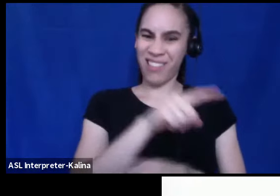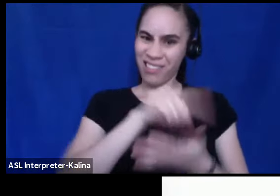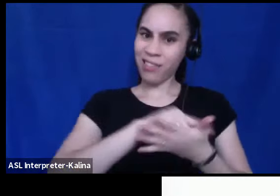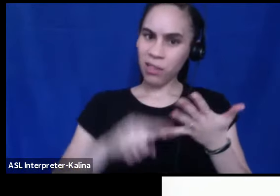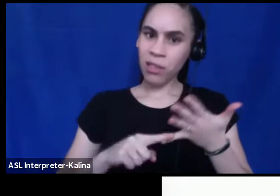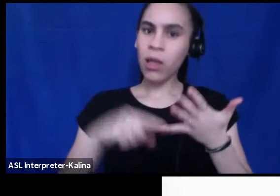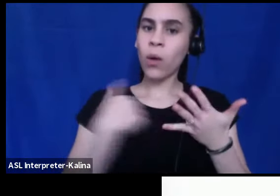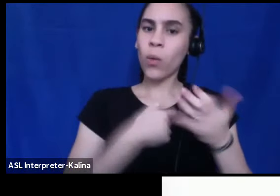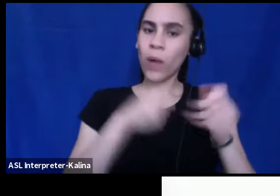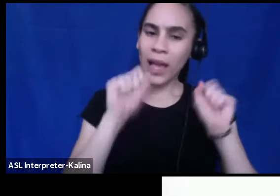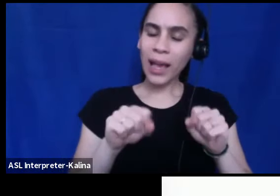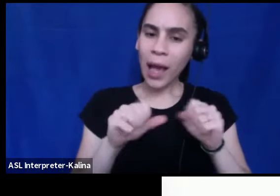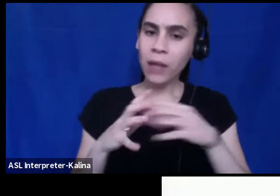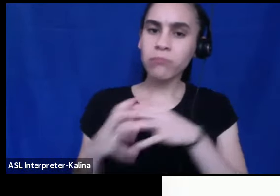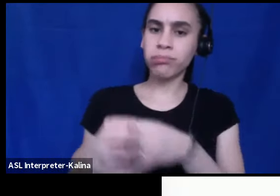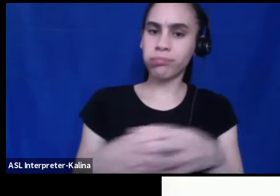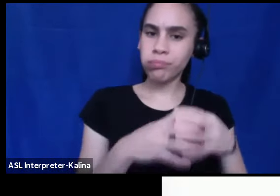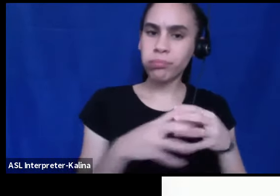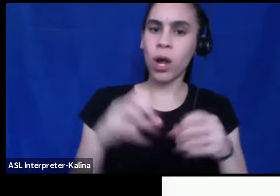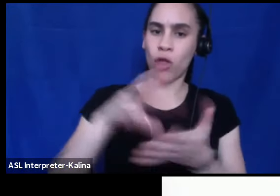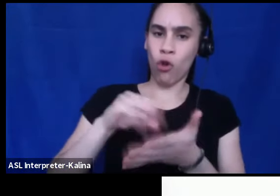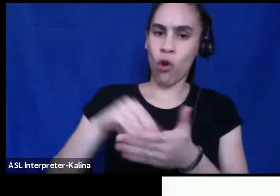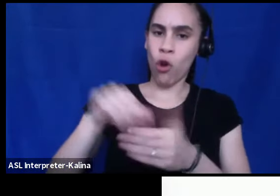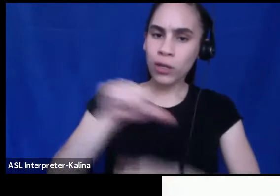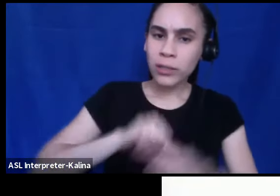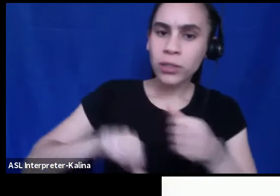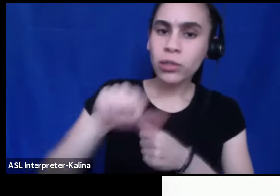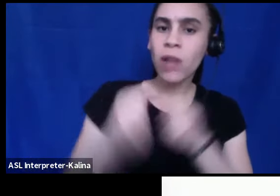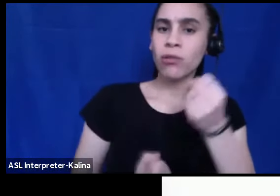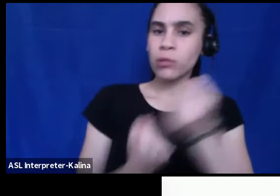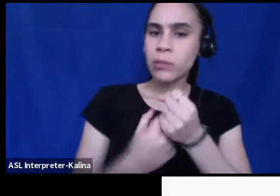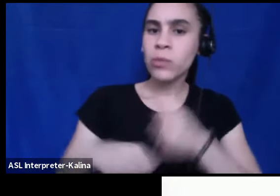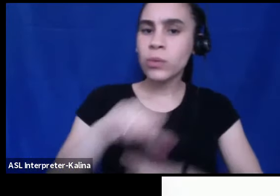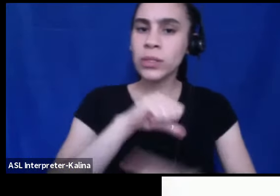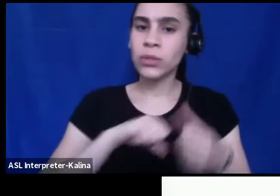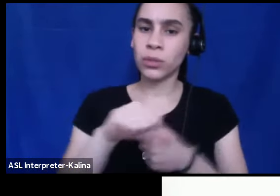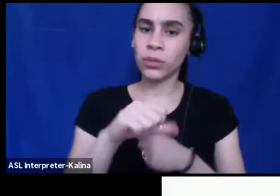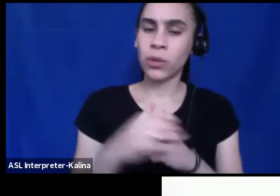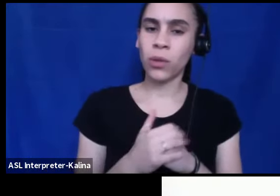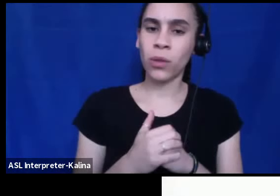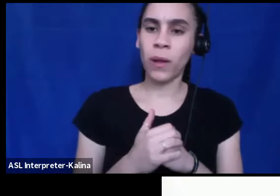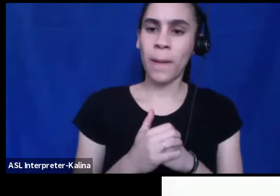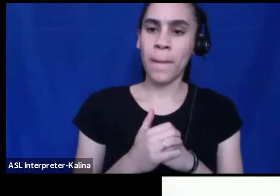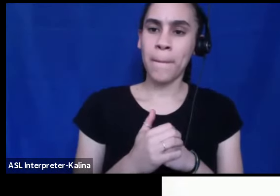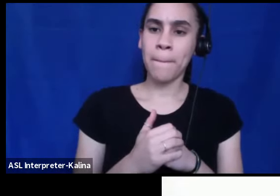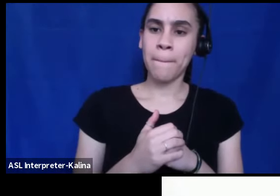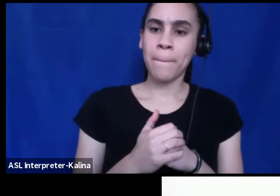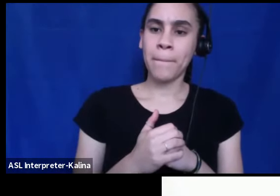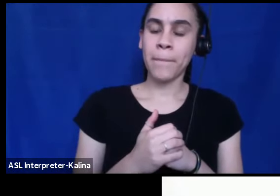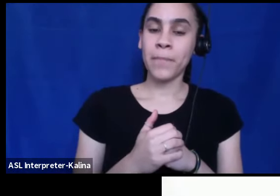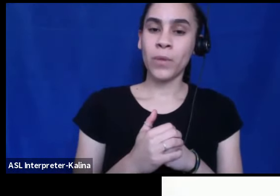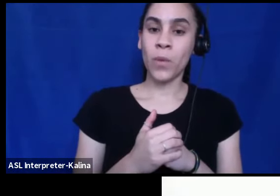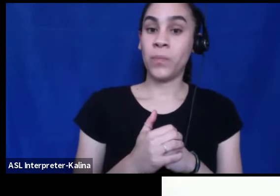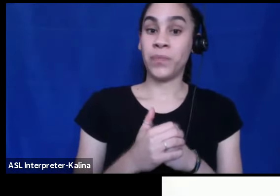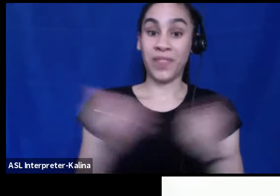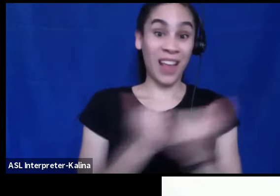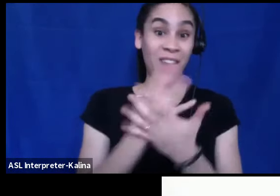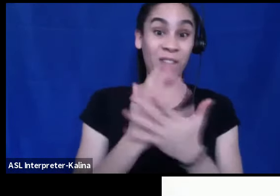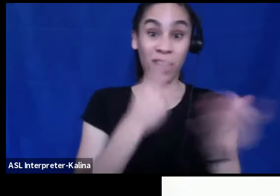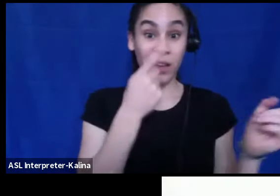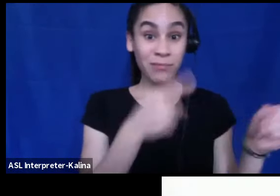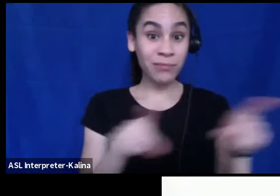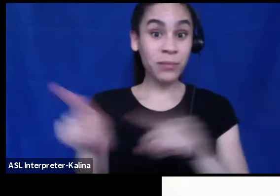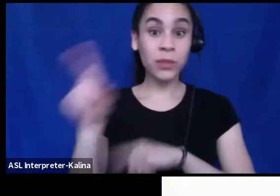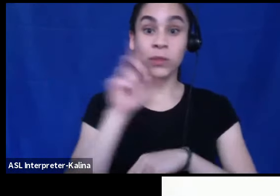really learn from each other and really support each other. So all of this has just amplified disability in one way